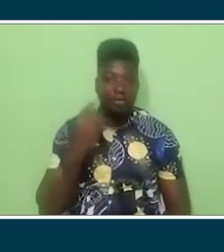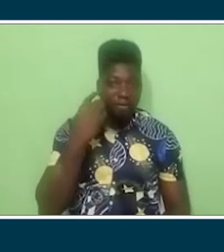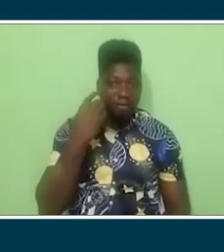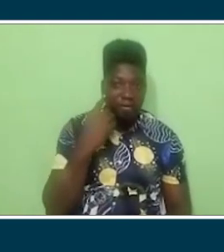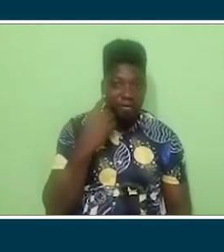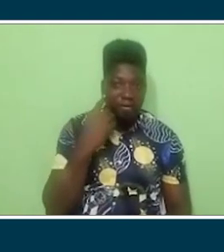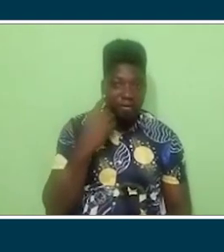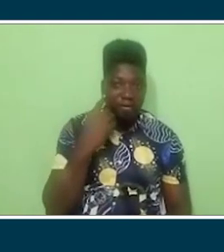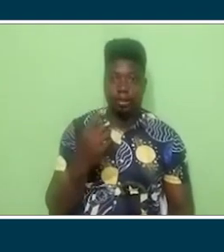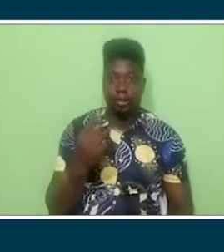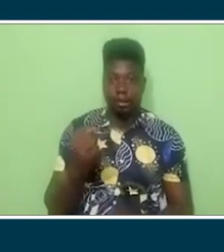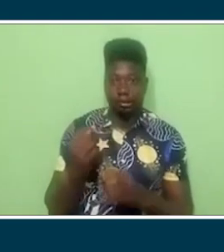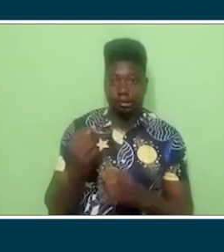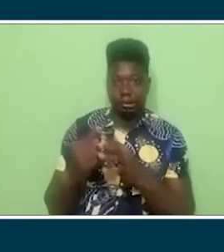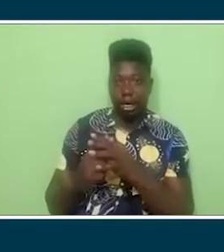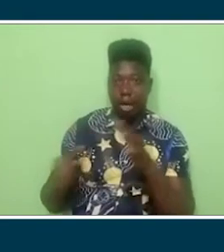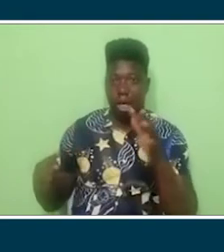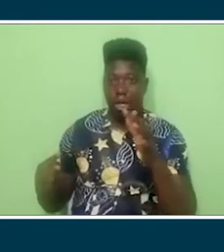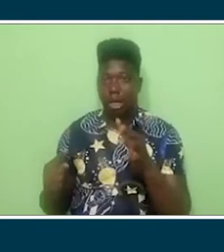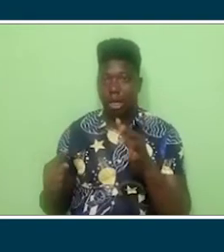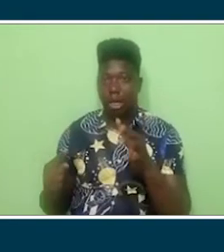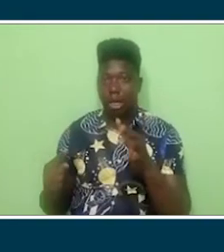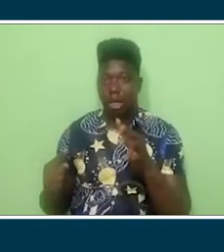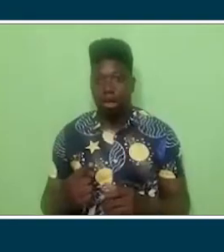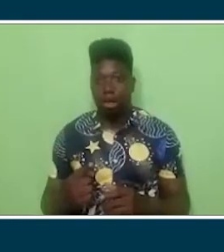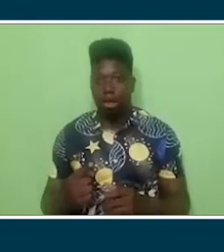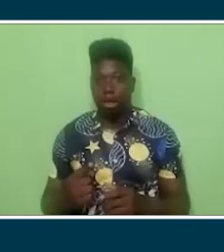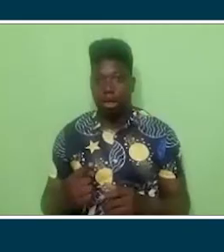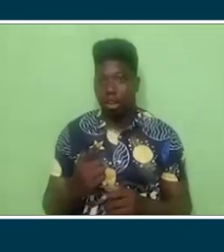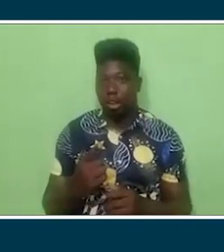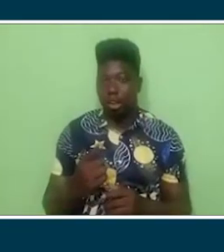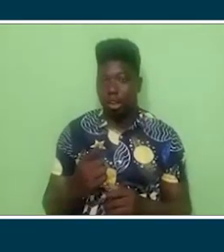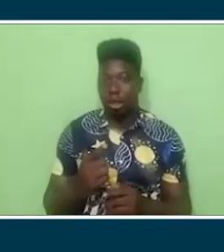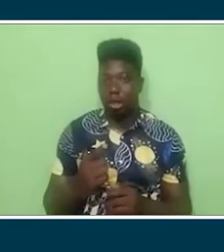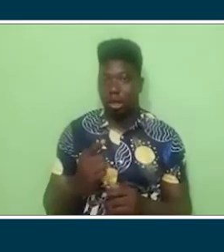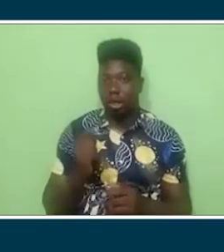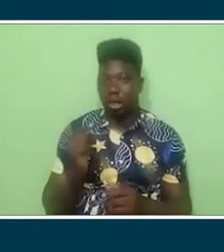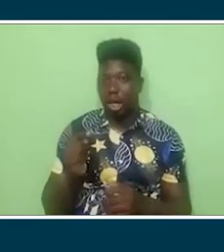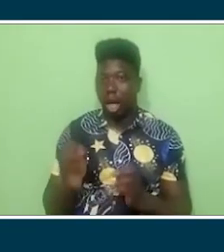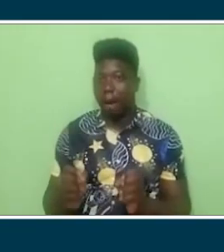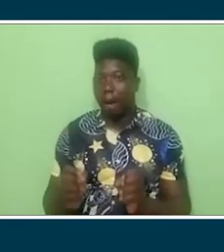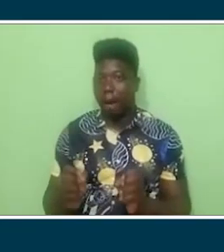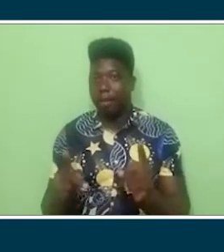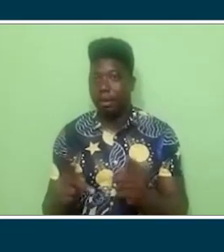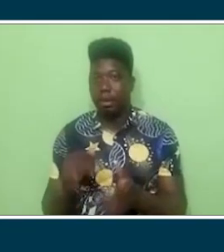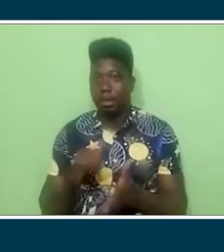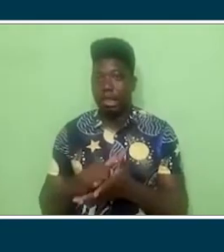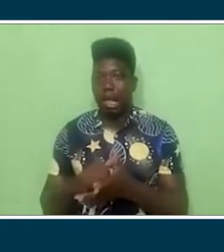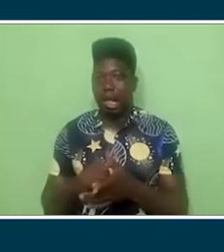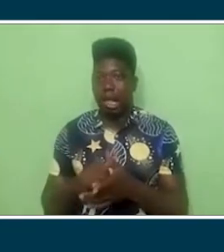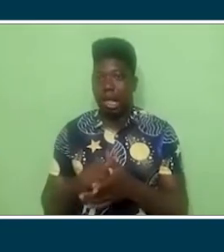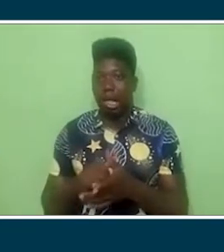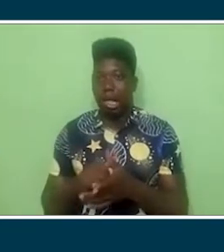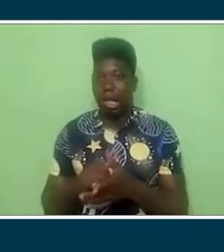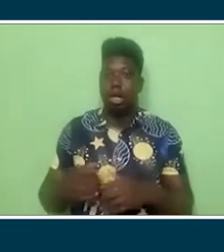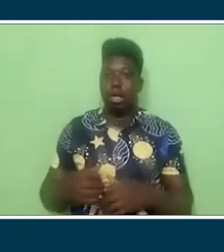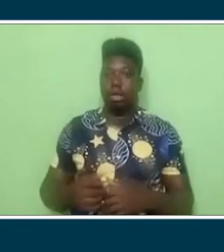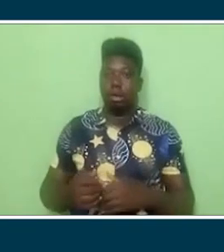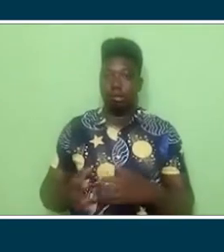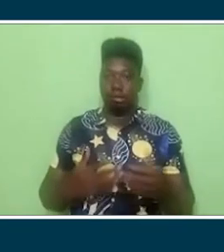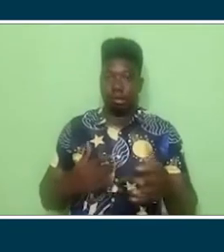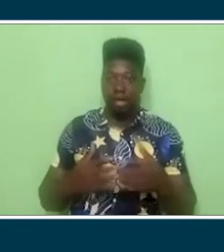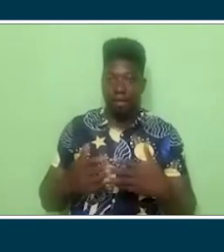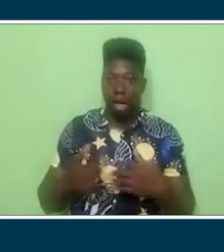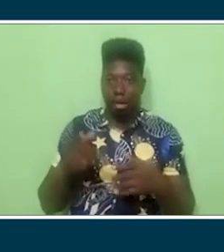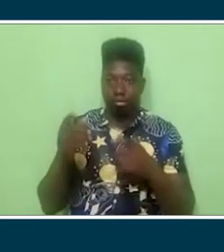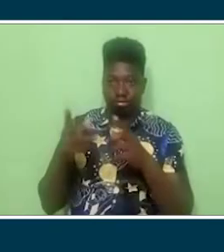the issue, the opportunity that exists with whatever is at play in the scenario or with the